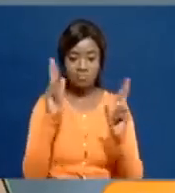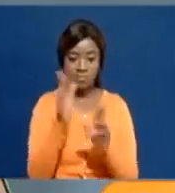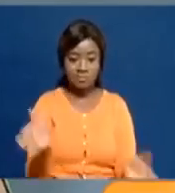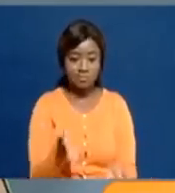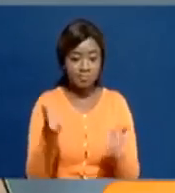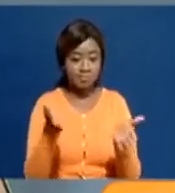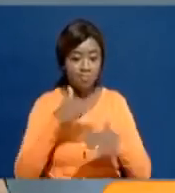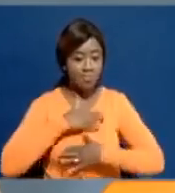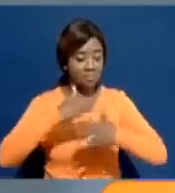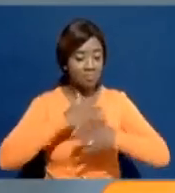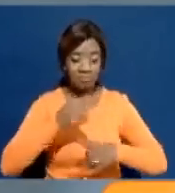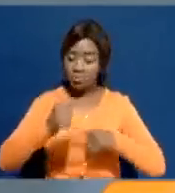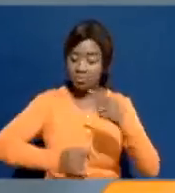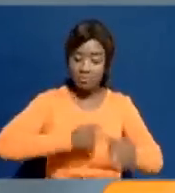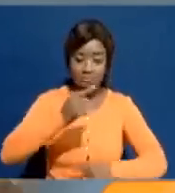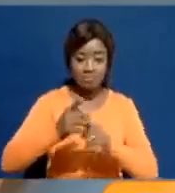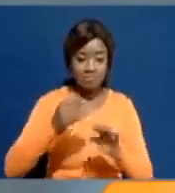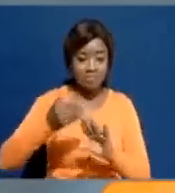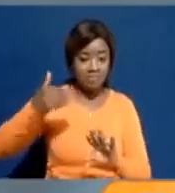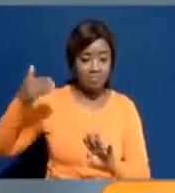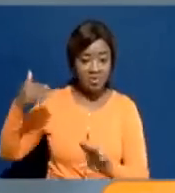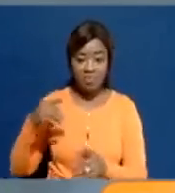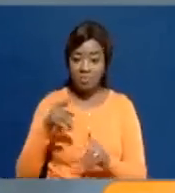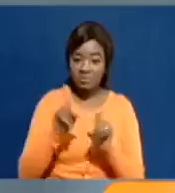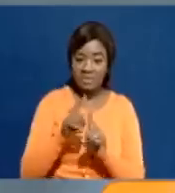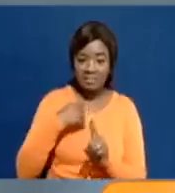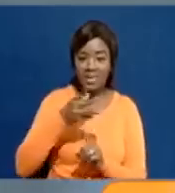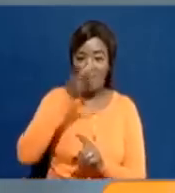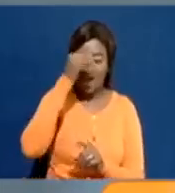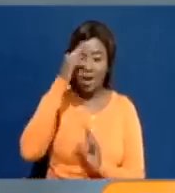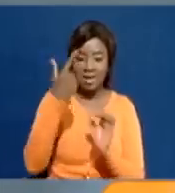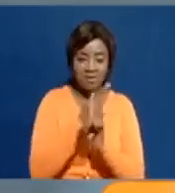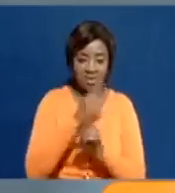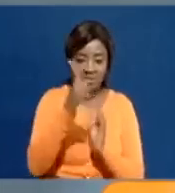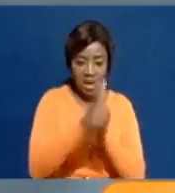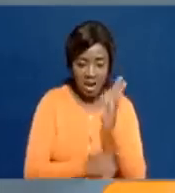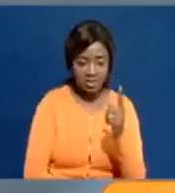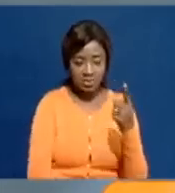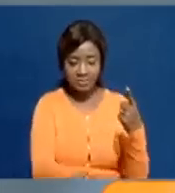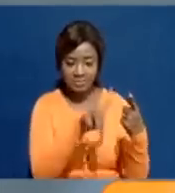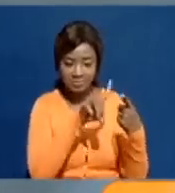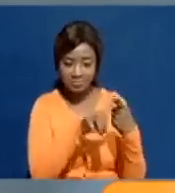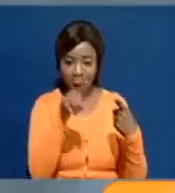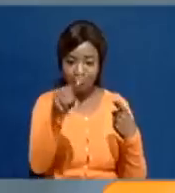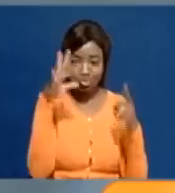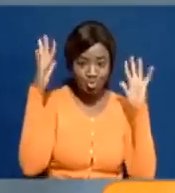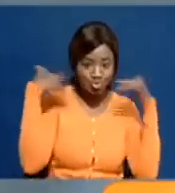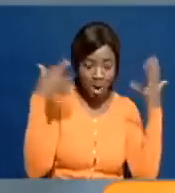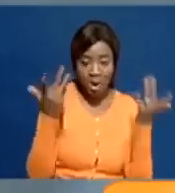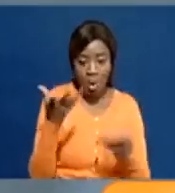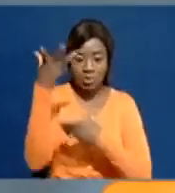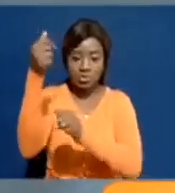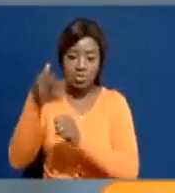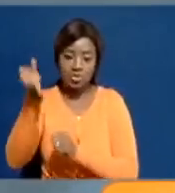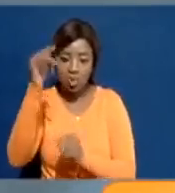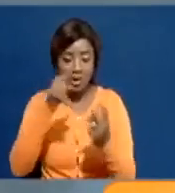here, you keep going. Lessons learned from Richard, I have them in a list. Yeah. Number one, like I say, you can worry or you can trust God. You